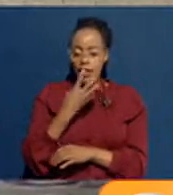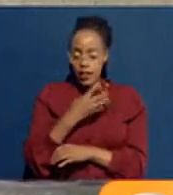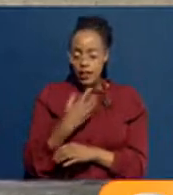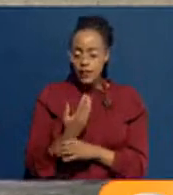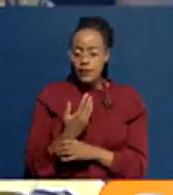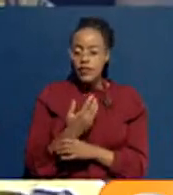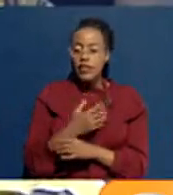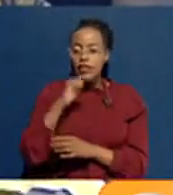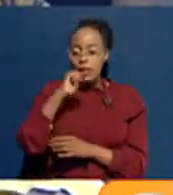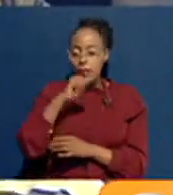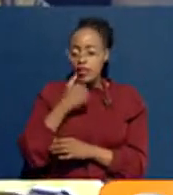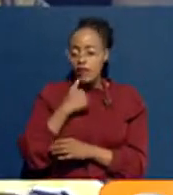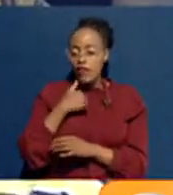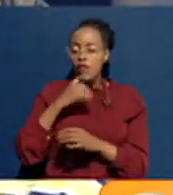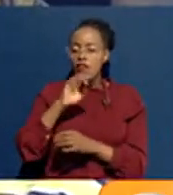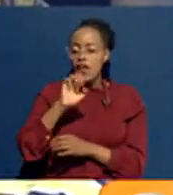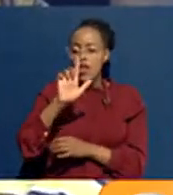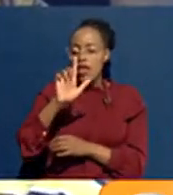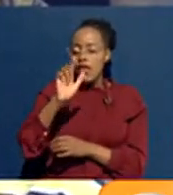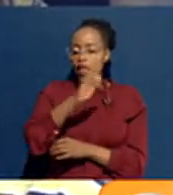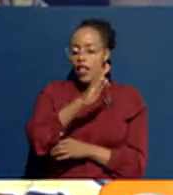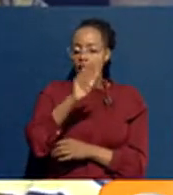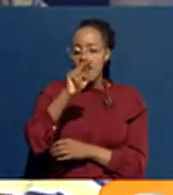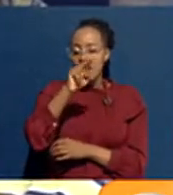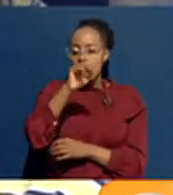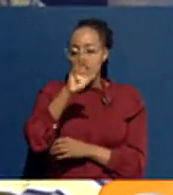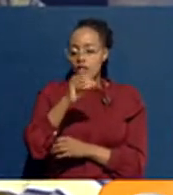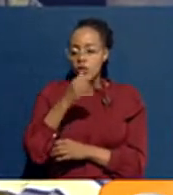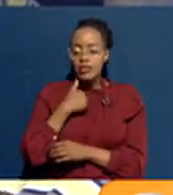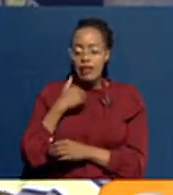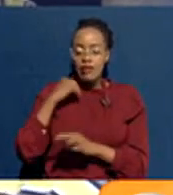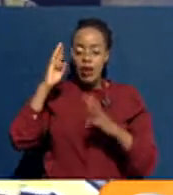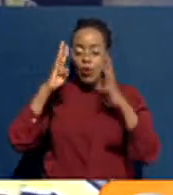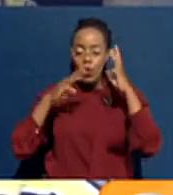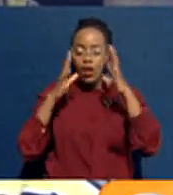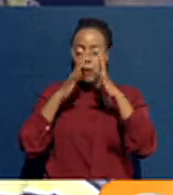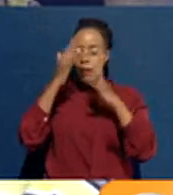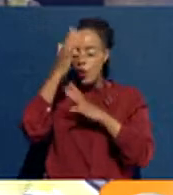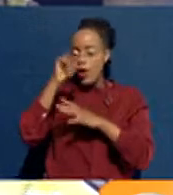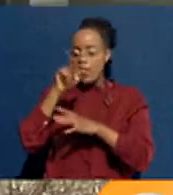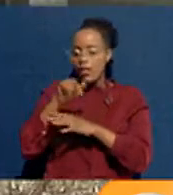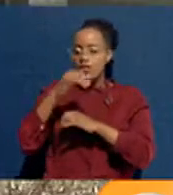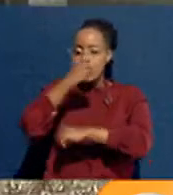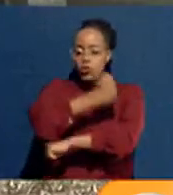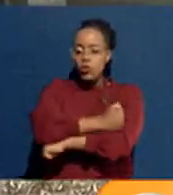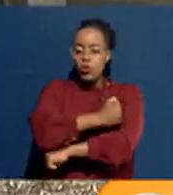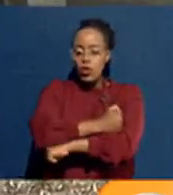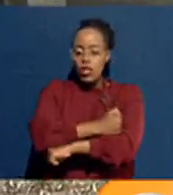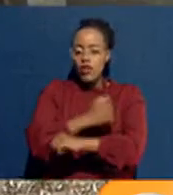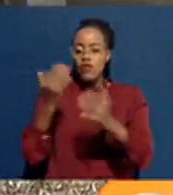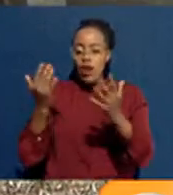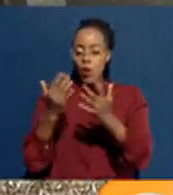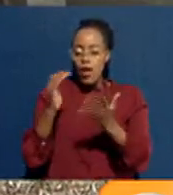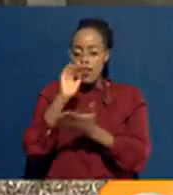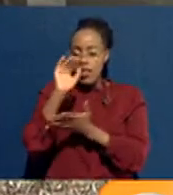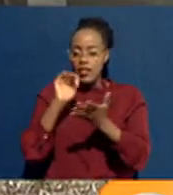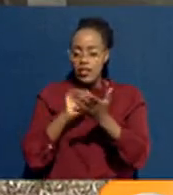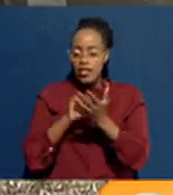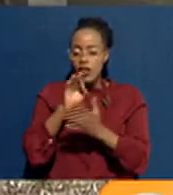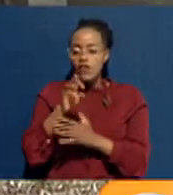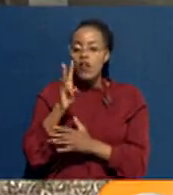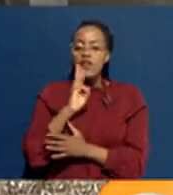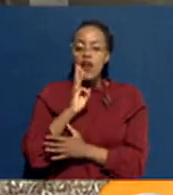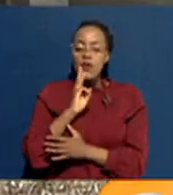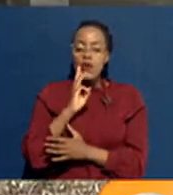The prediction of the El Nino phenomenon has left them restless, as this abandoned school is situated right at the center of the